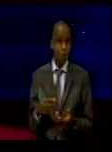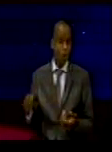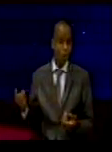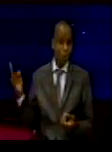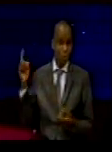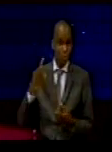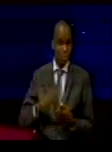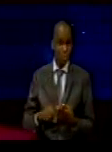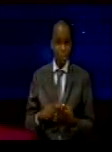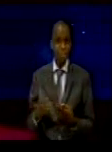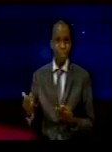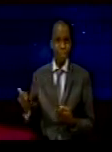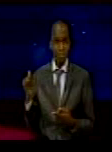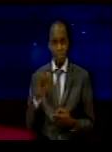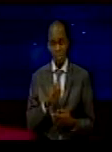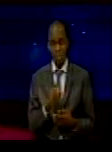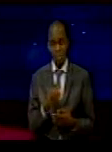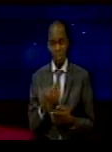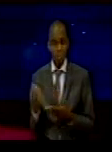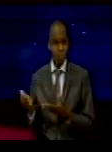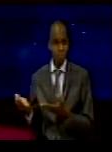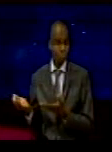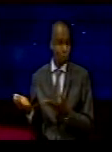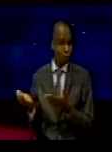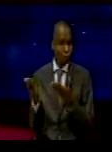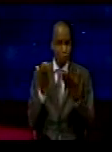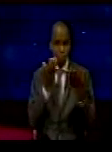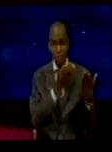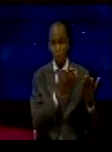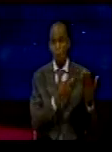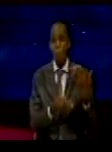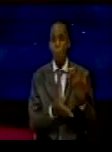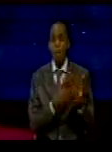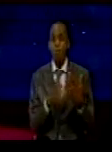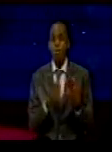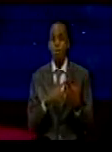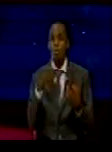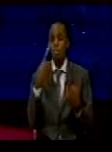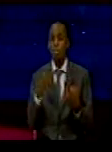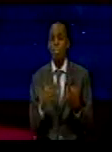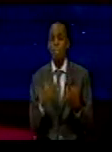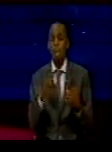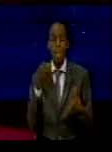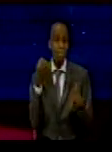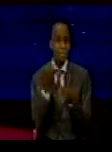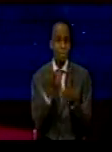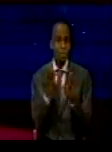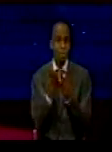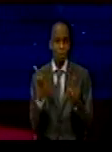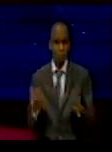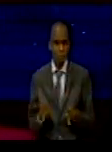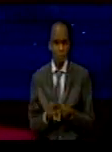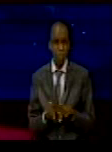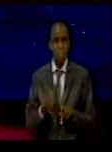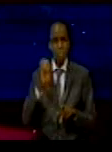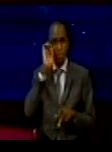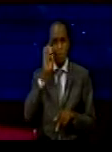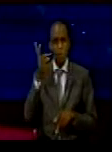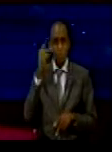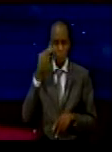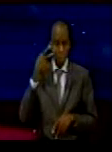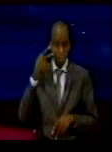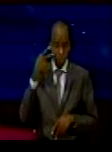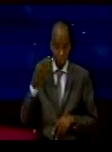me from Okada. They call me come back to that place where the accident happened. So I was seeing myself for